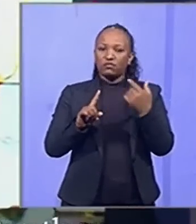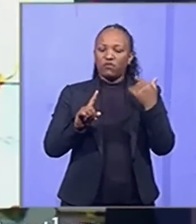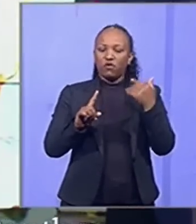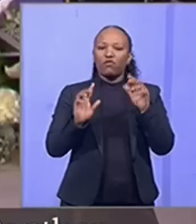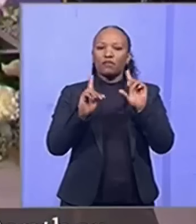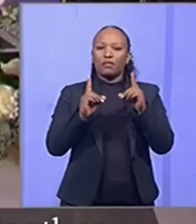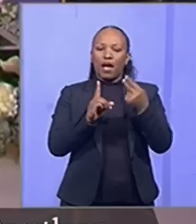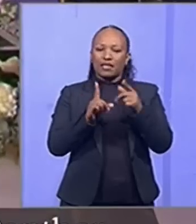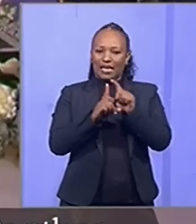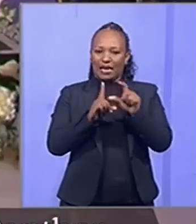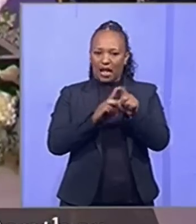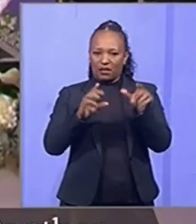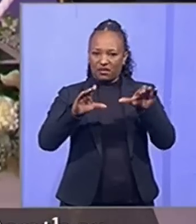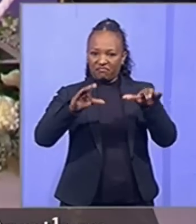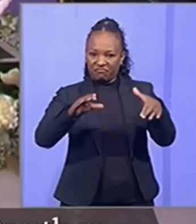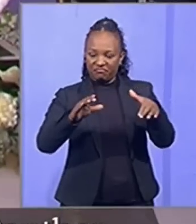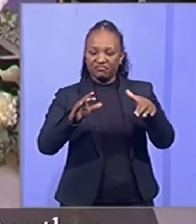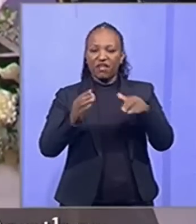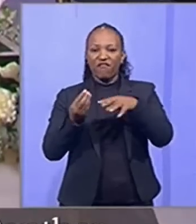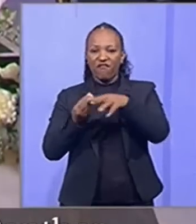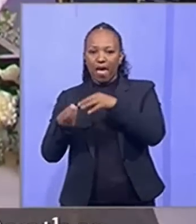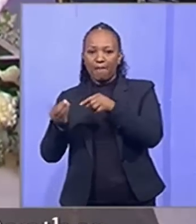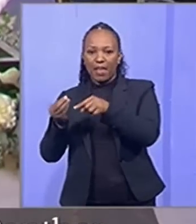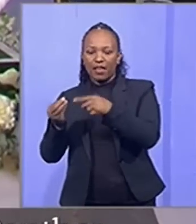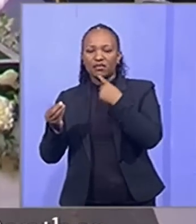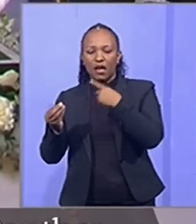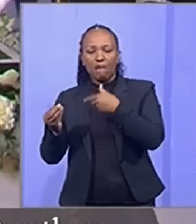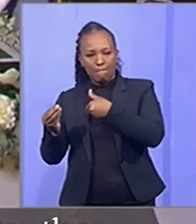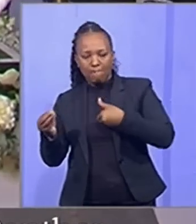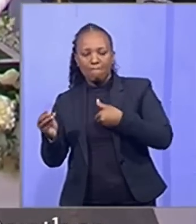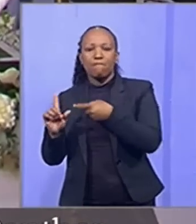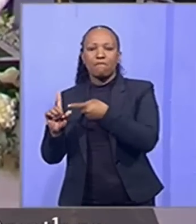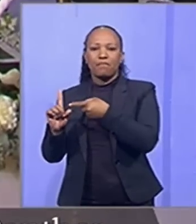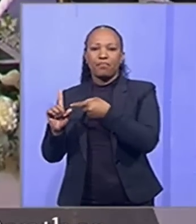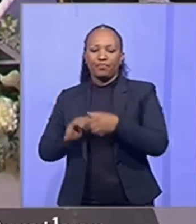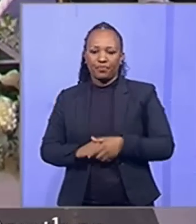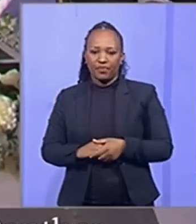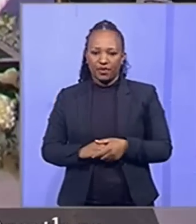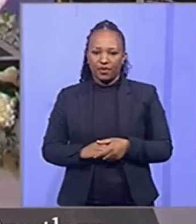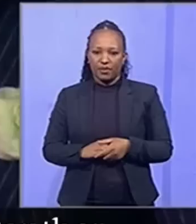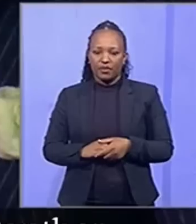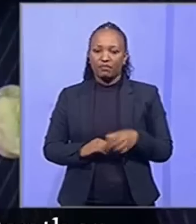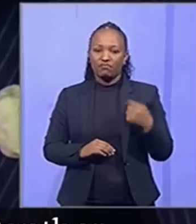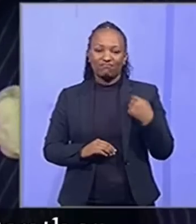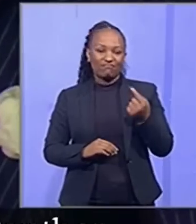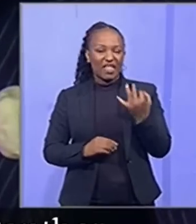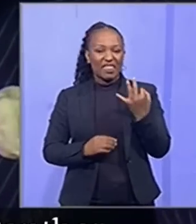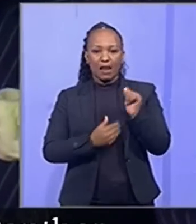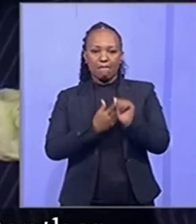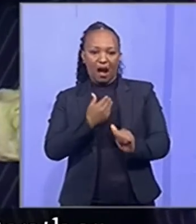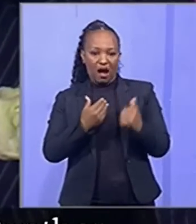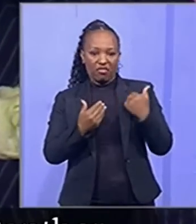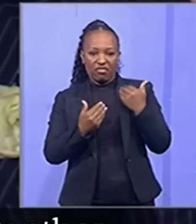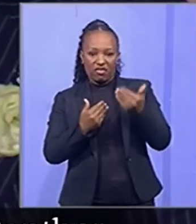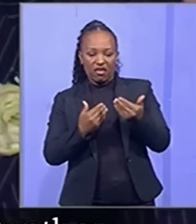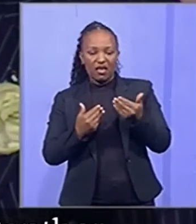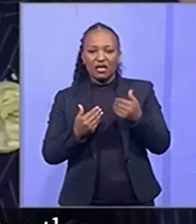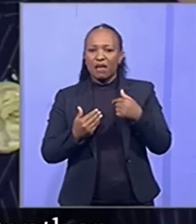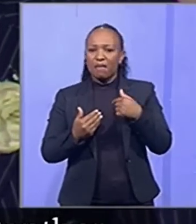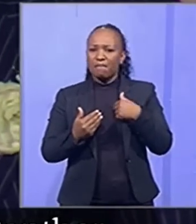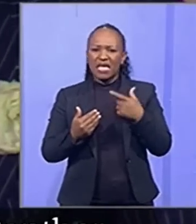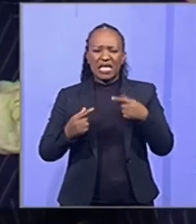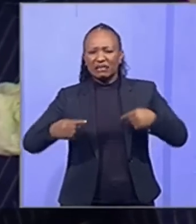setso fela go ba lelapa la gagwe e ne le motsadi. The past 3 months have been filled with